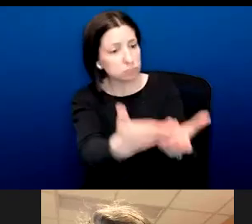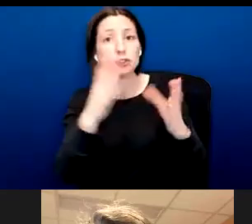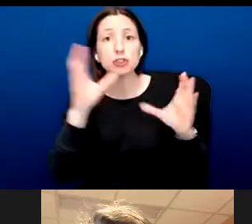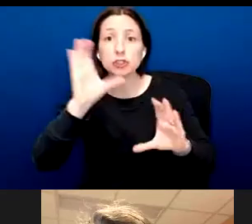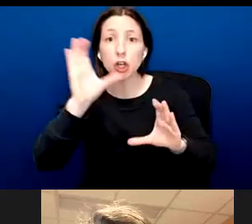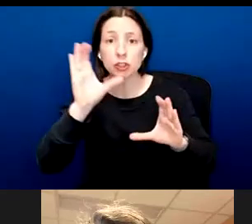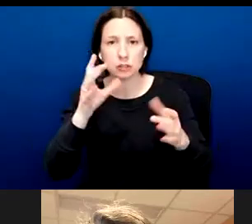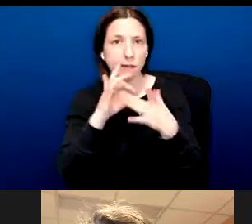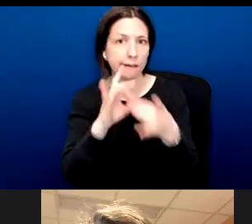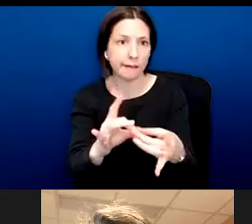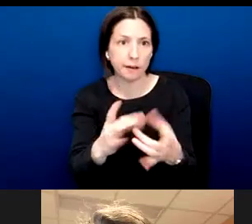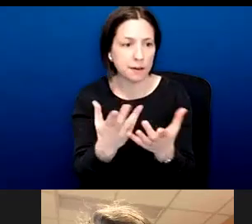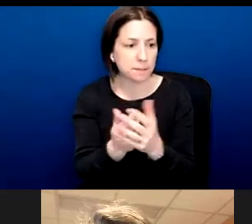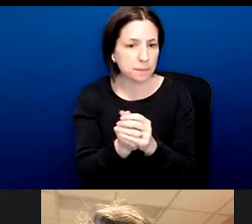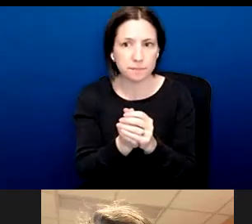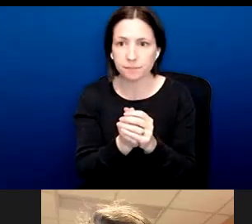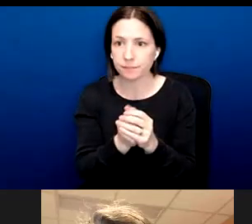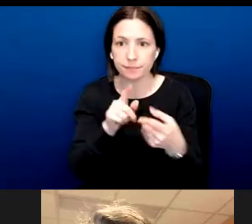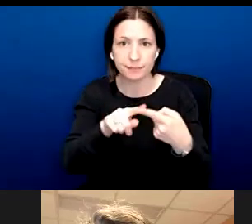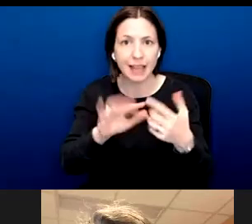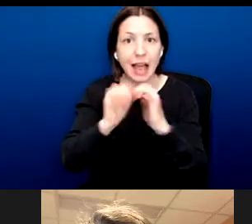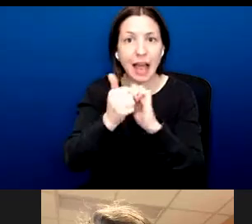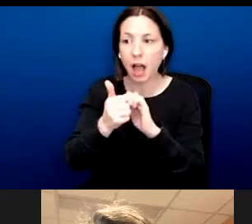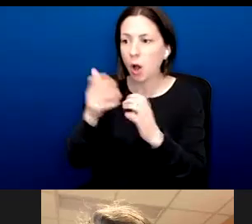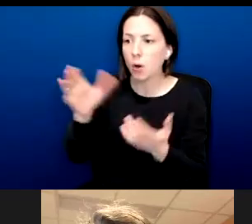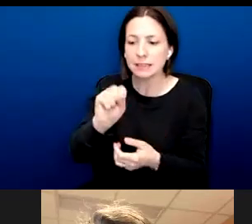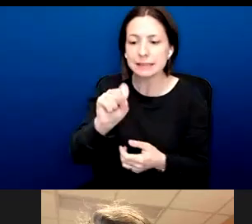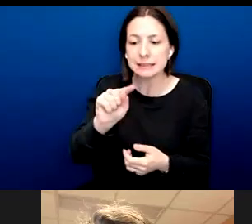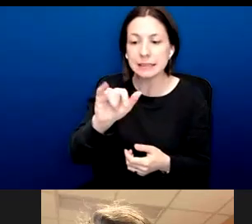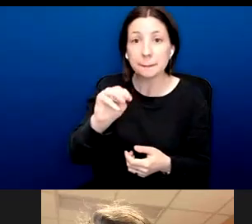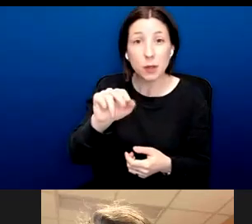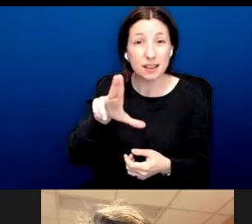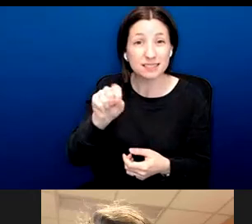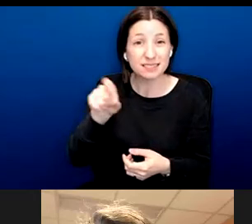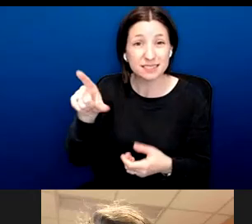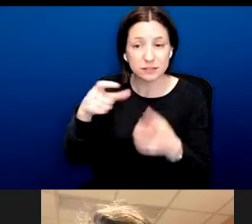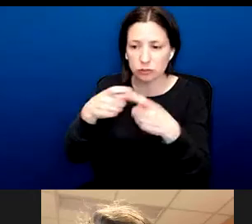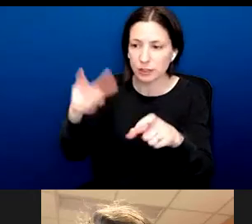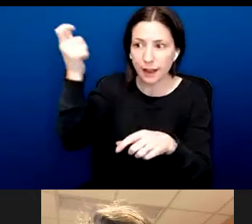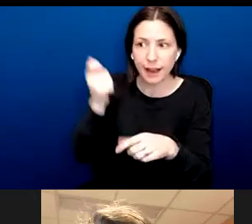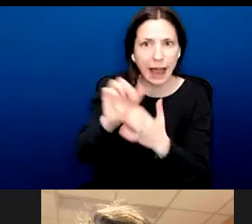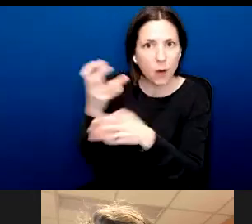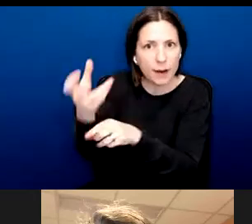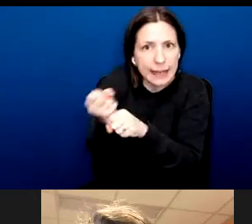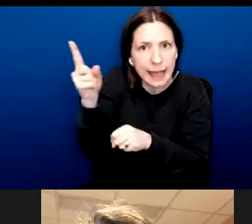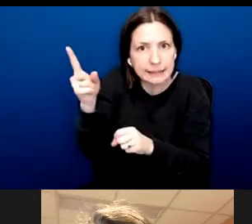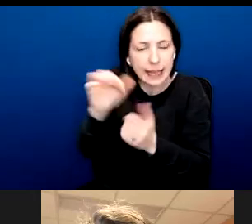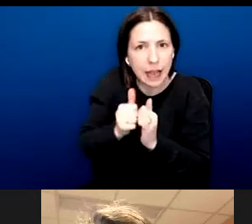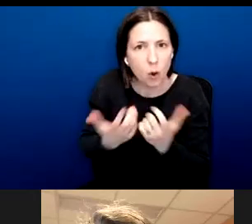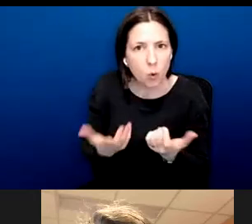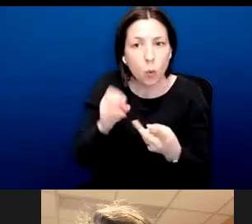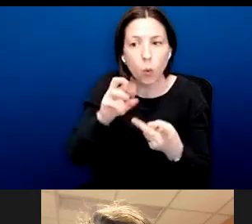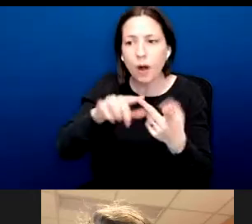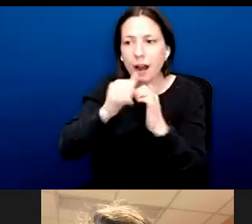regards to whether it's one, how to get a stimulus check, right? Something like that, or, how to check on the status of your stimulus